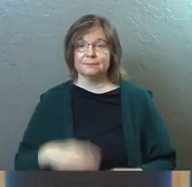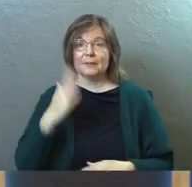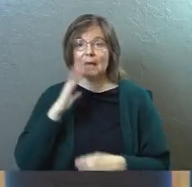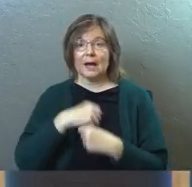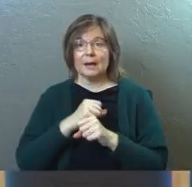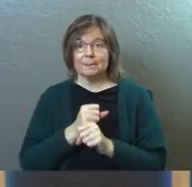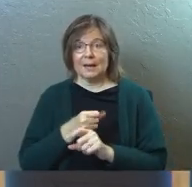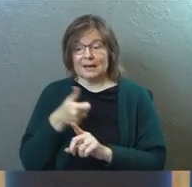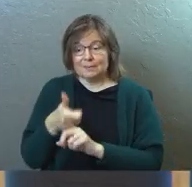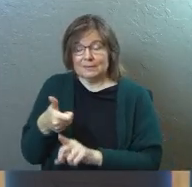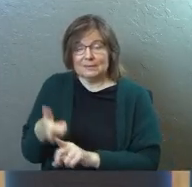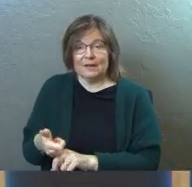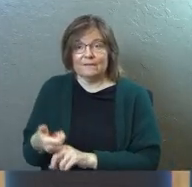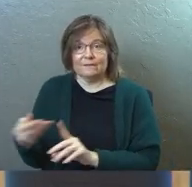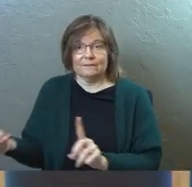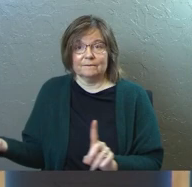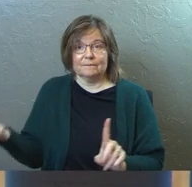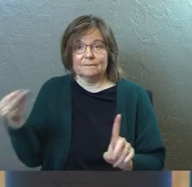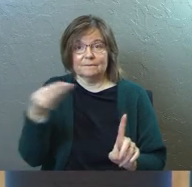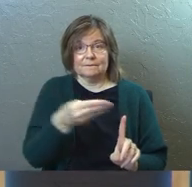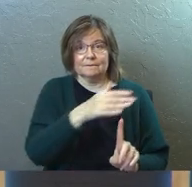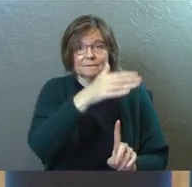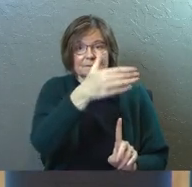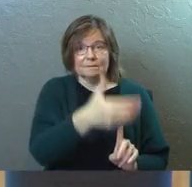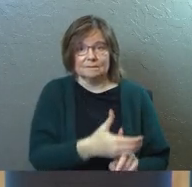God made them himself.